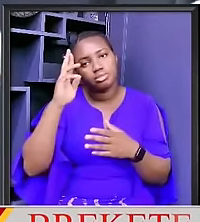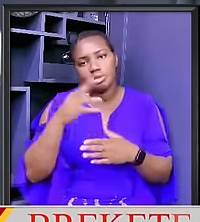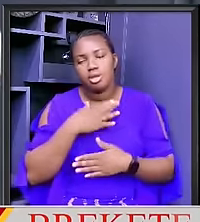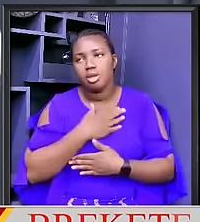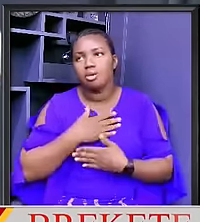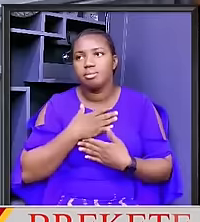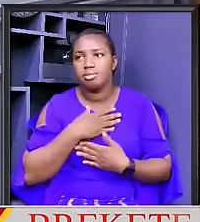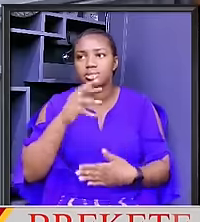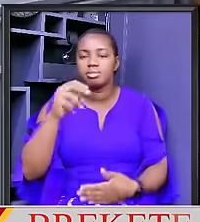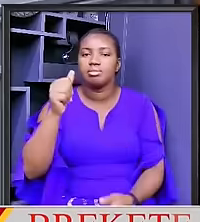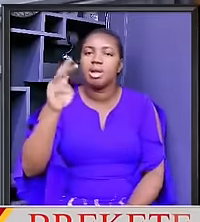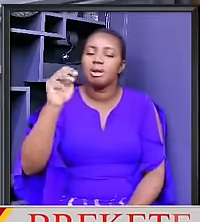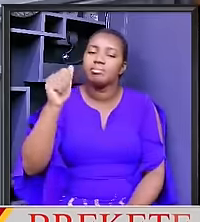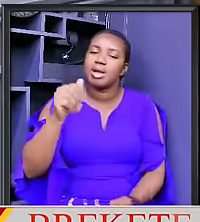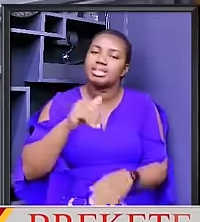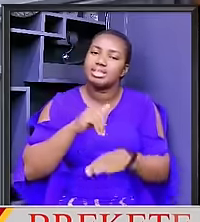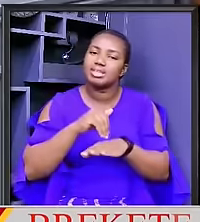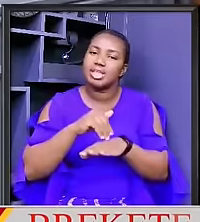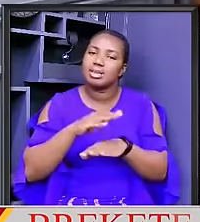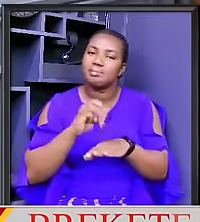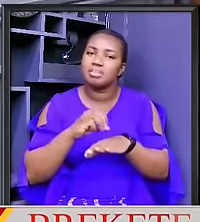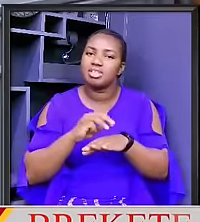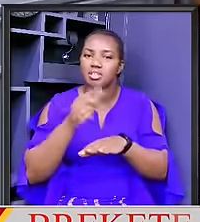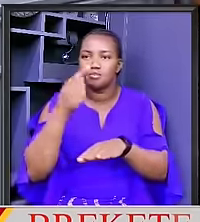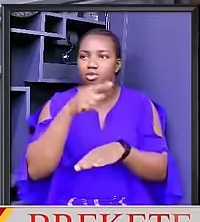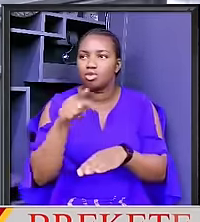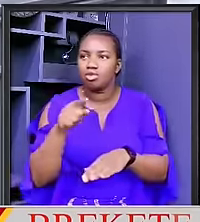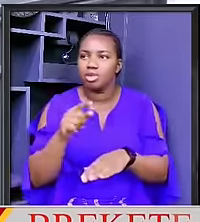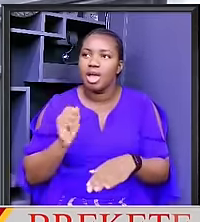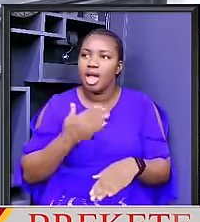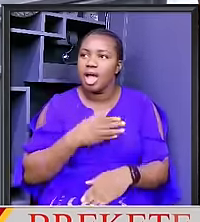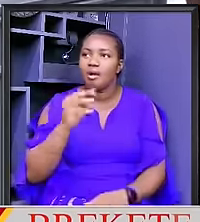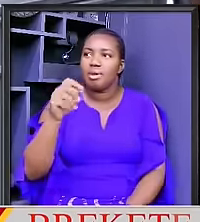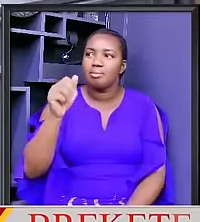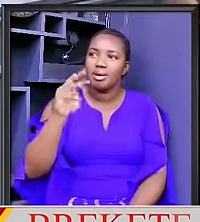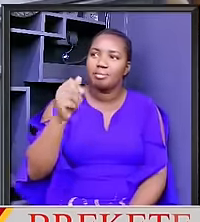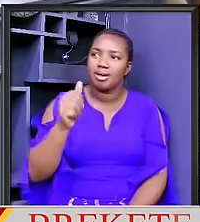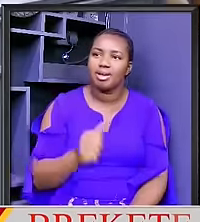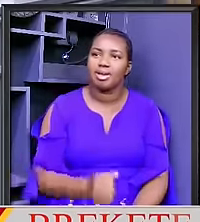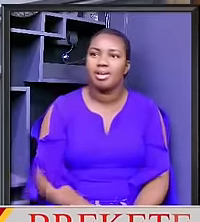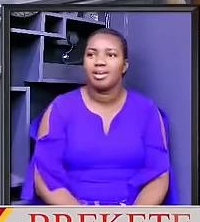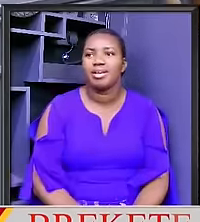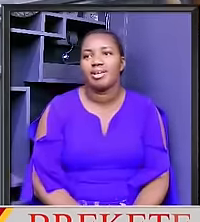mama send message come for you. Our mama? Yes.